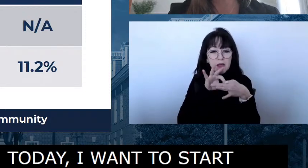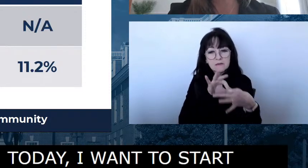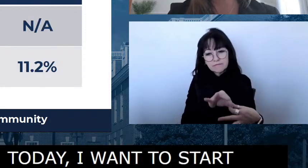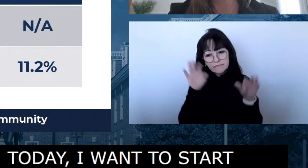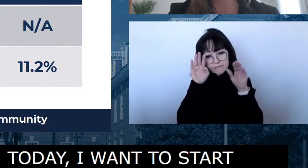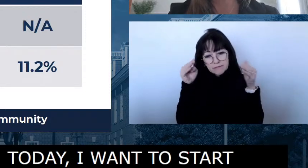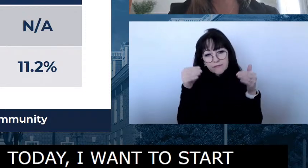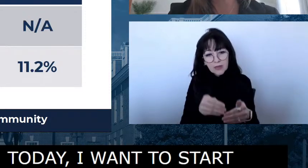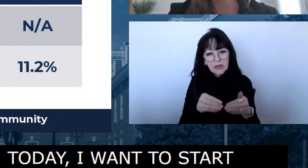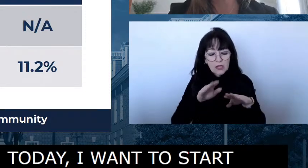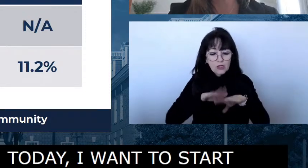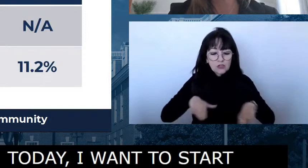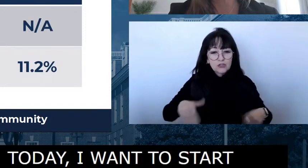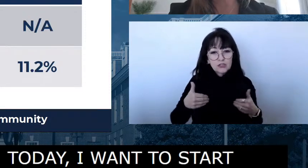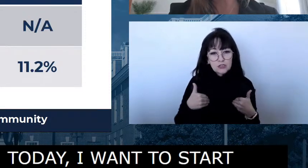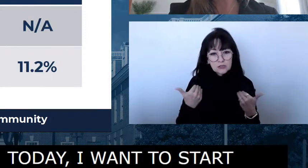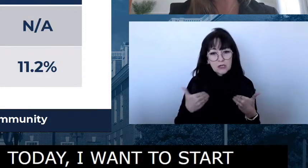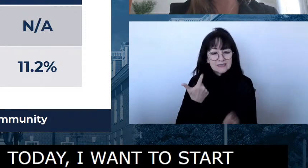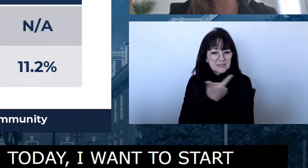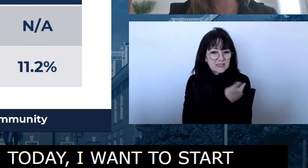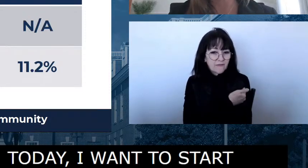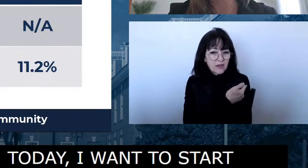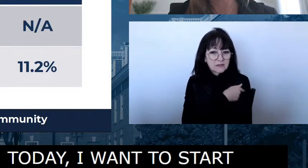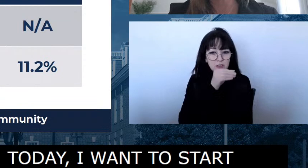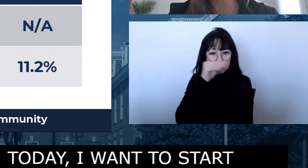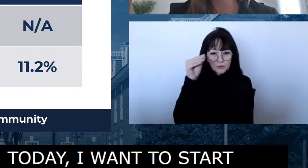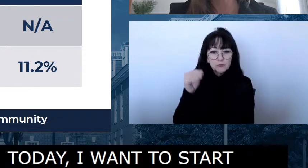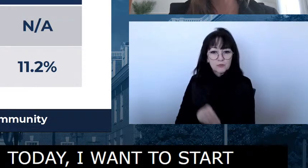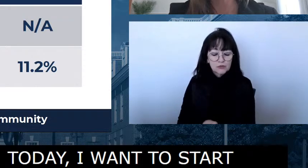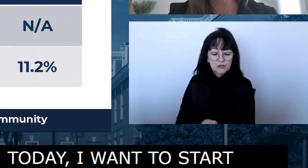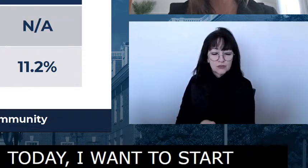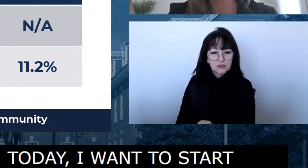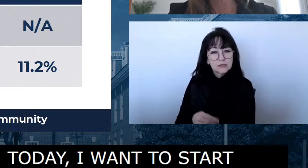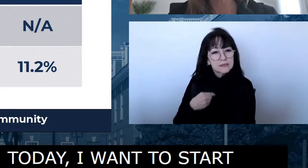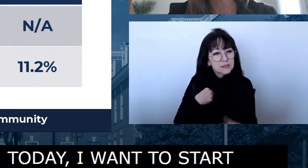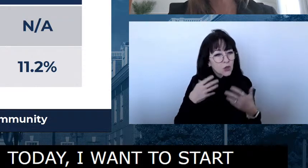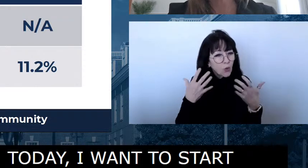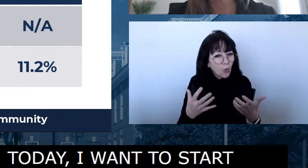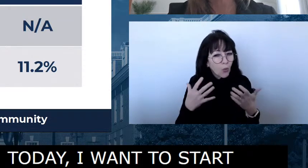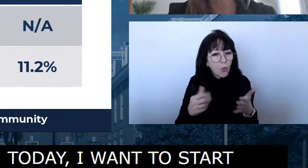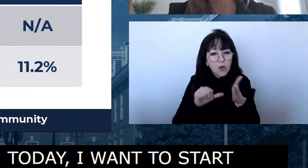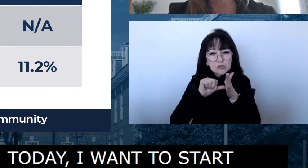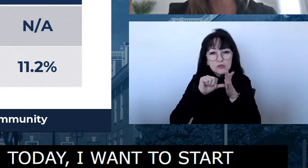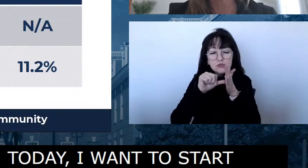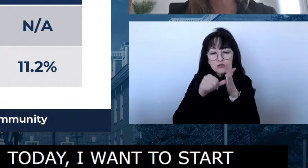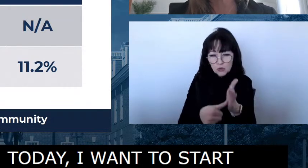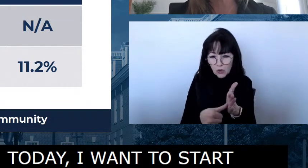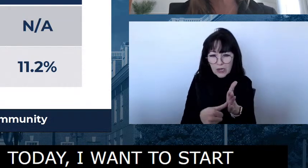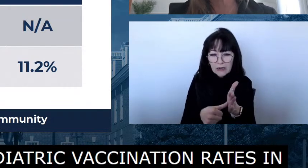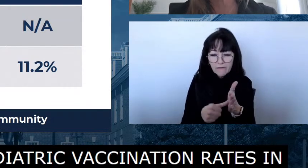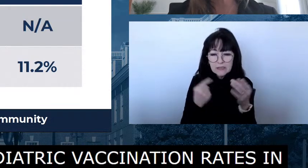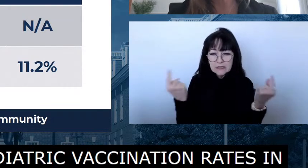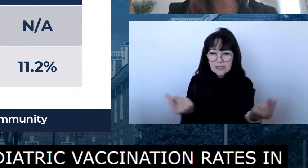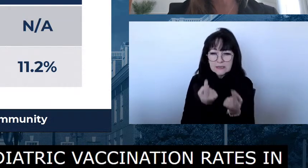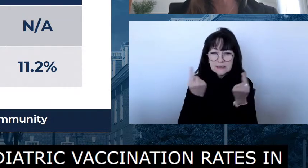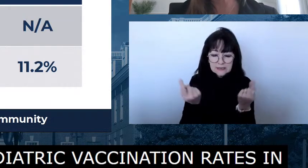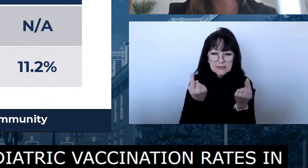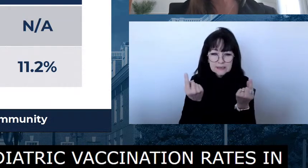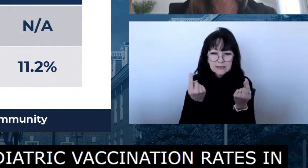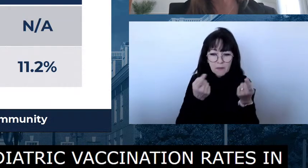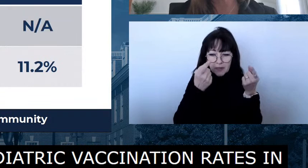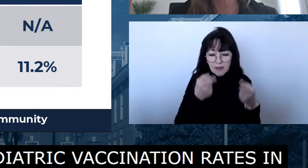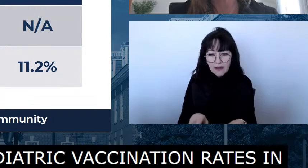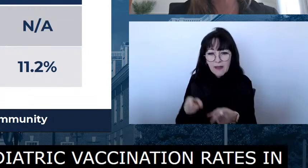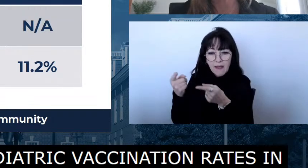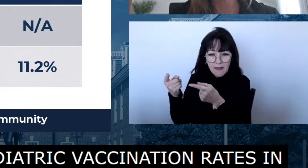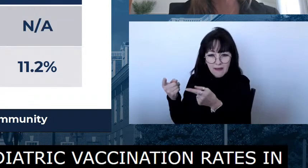about something that's been going on throughout the pandemic, but which feels like it's growing and is really giving us